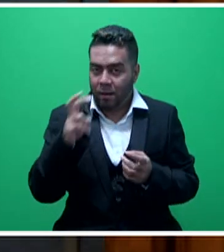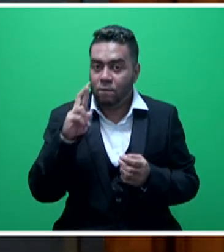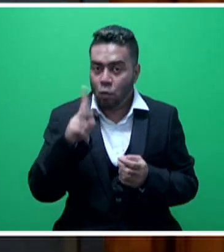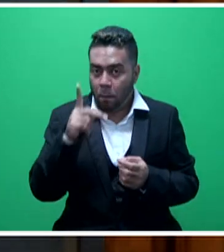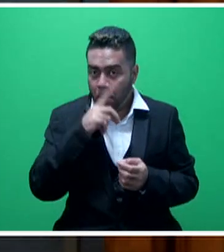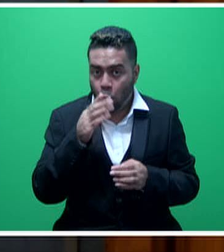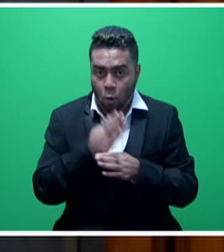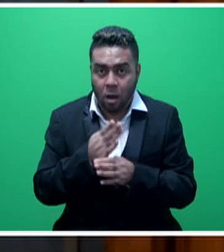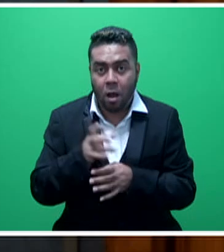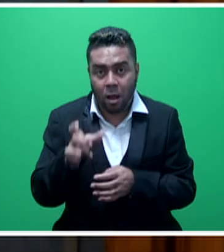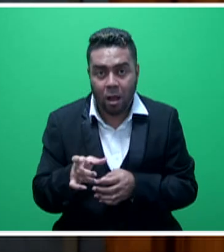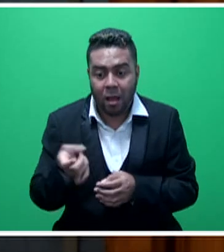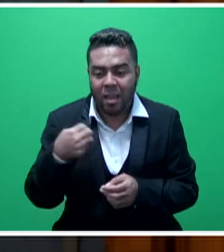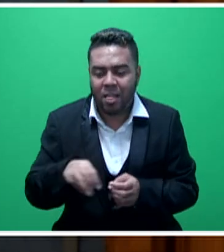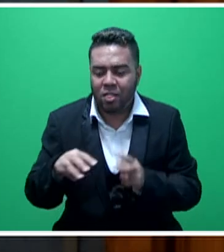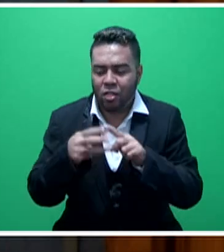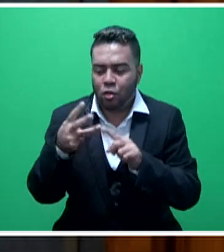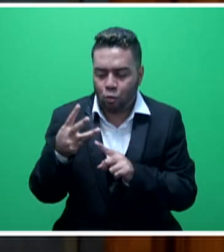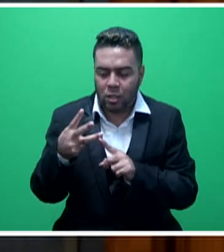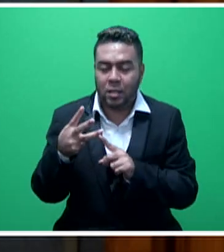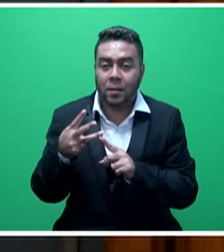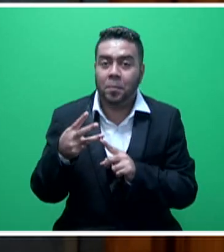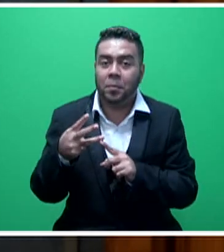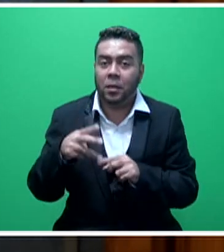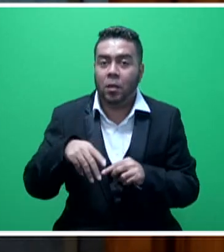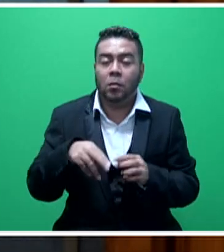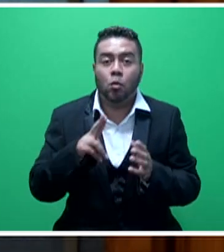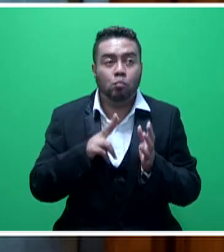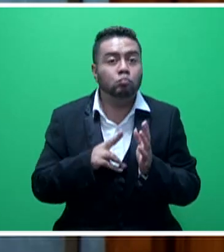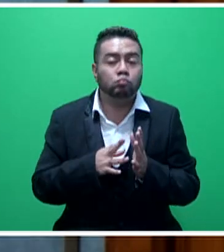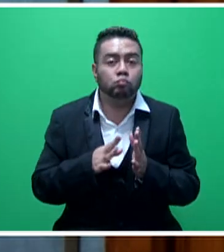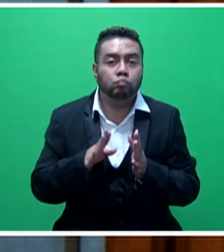CHW workers in the 3 divisions in the last year.